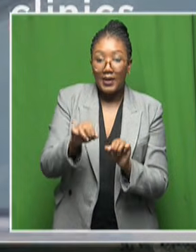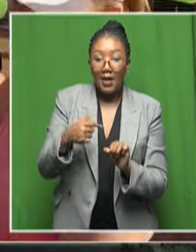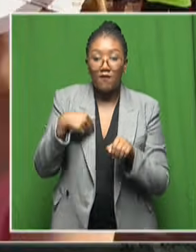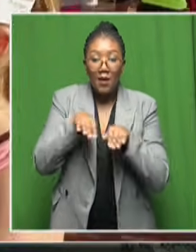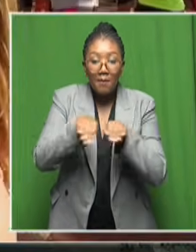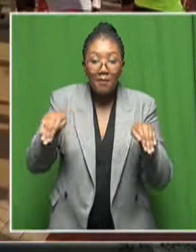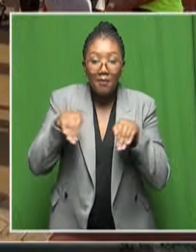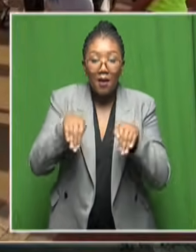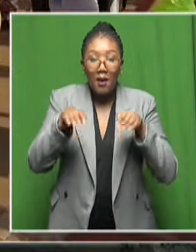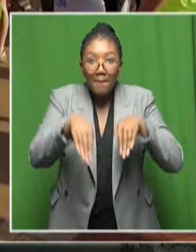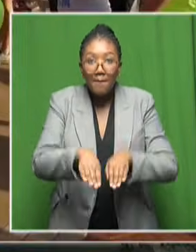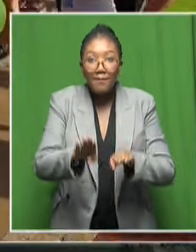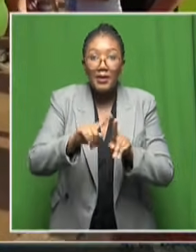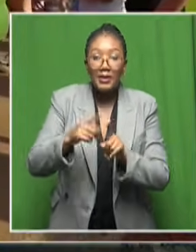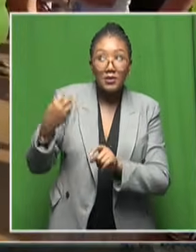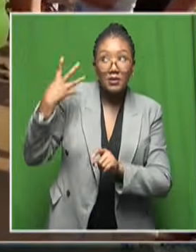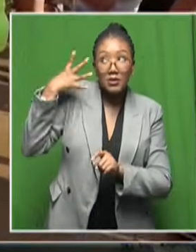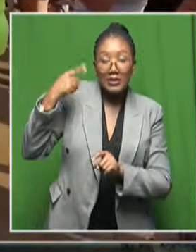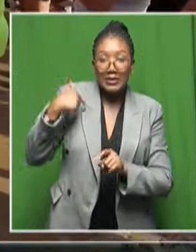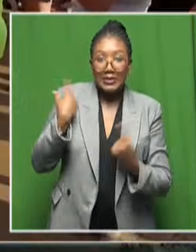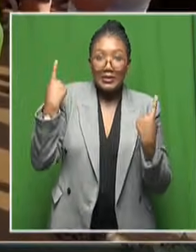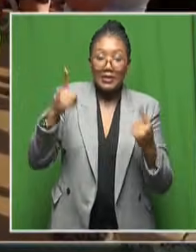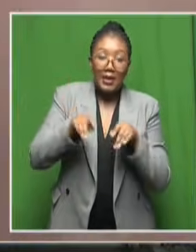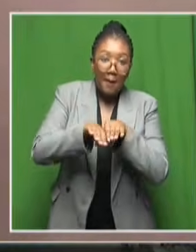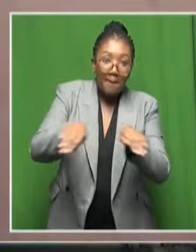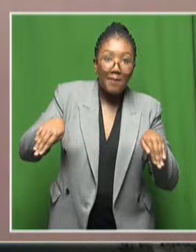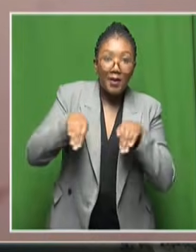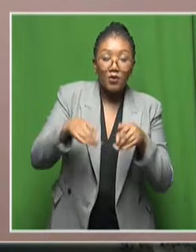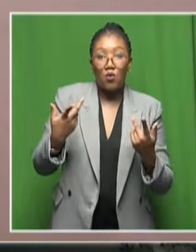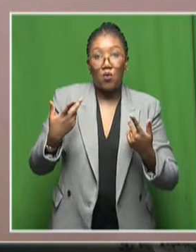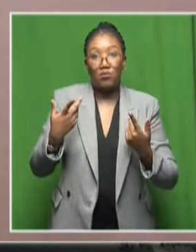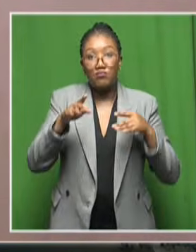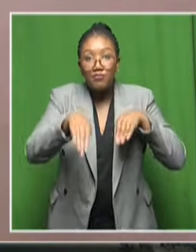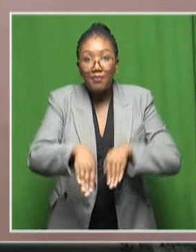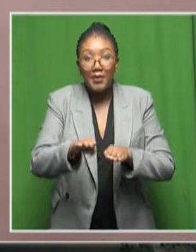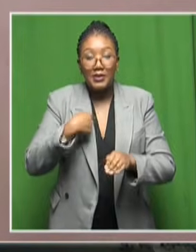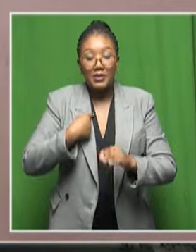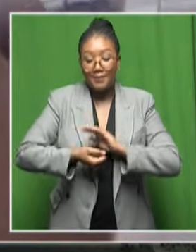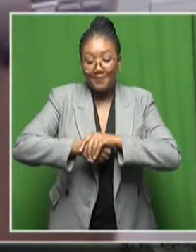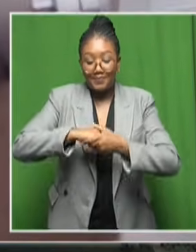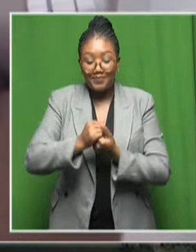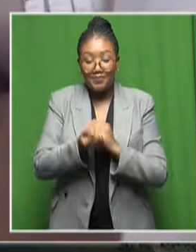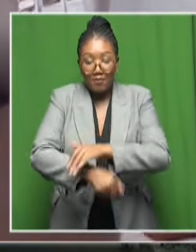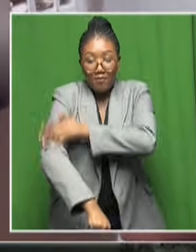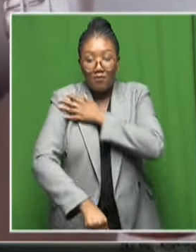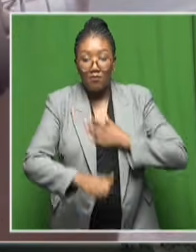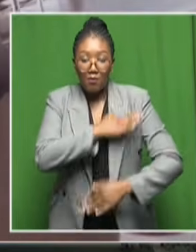on. Leanne, it should be part of our daily makeup. You know, when we put on our